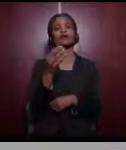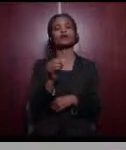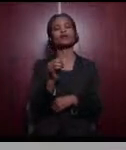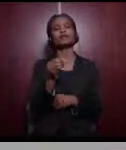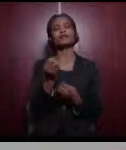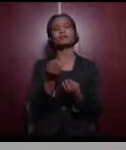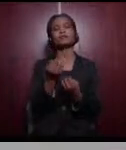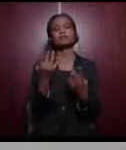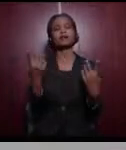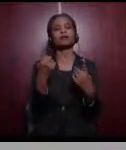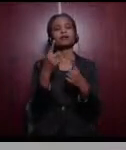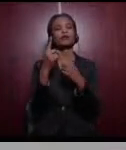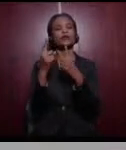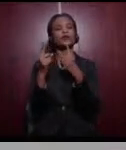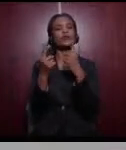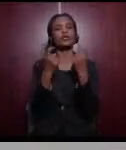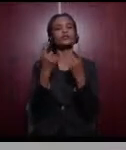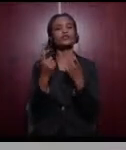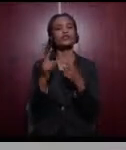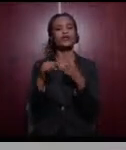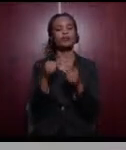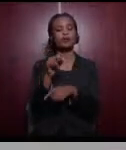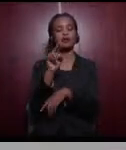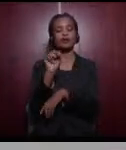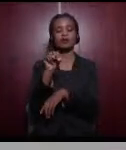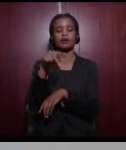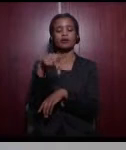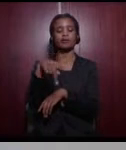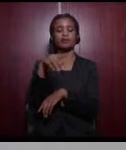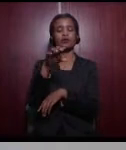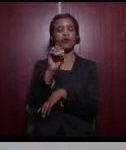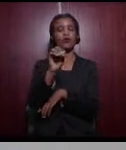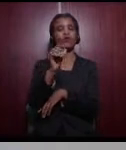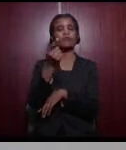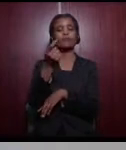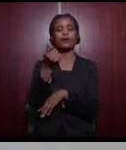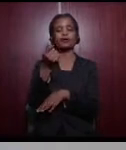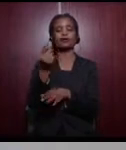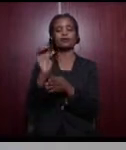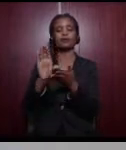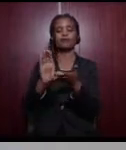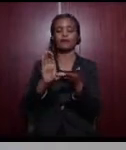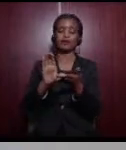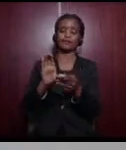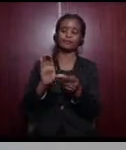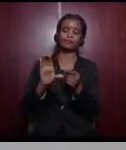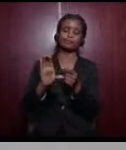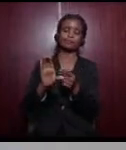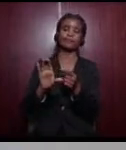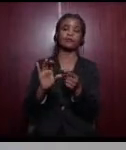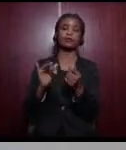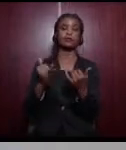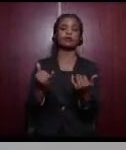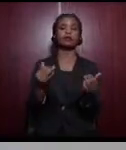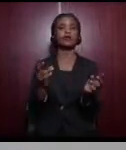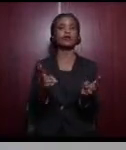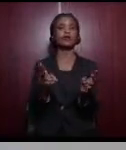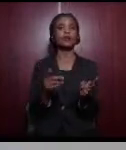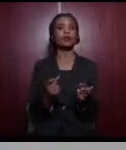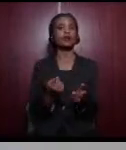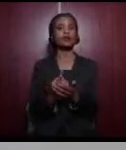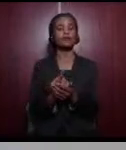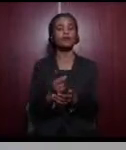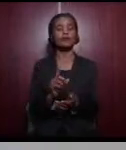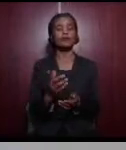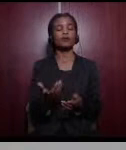questions that were raised around NPO funding. So normally what is happening is that there's a period, I